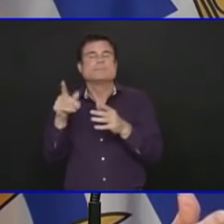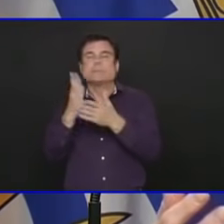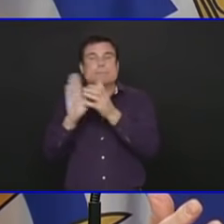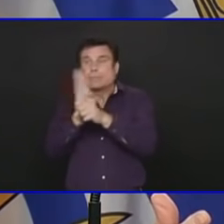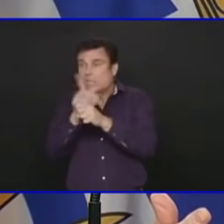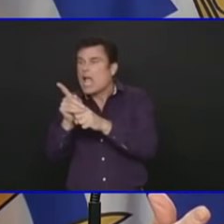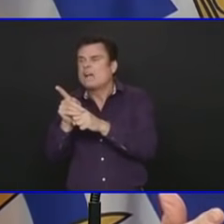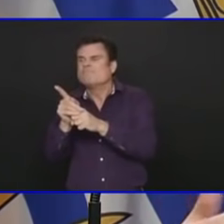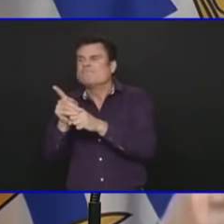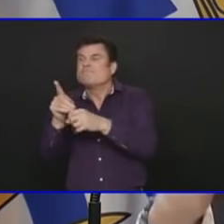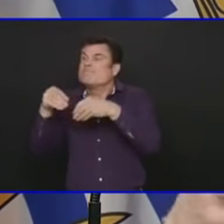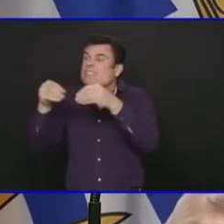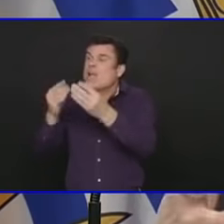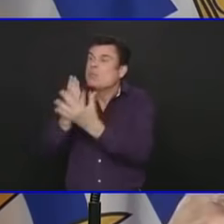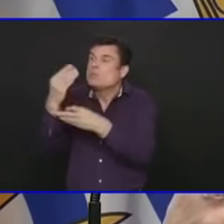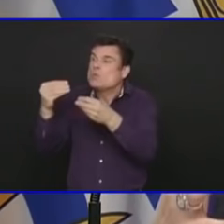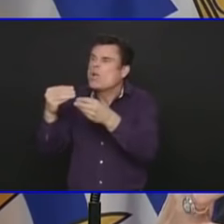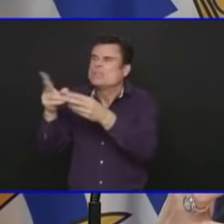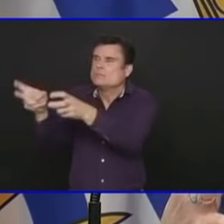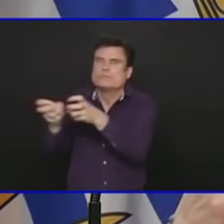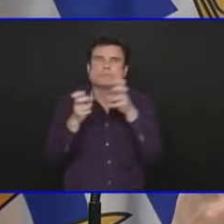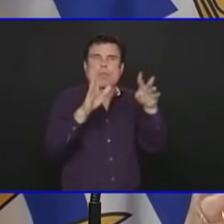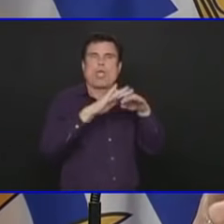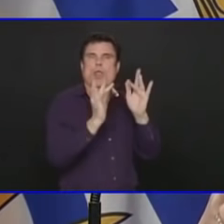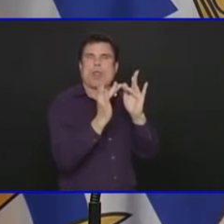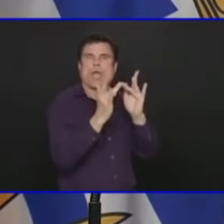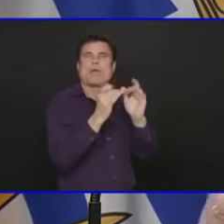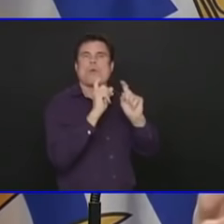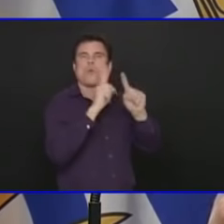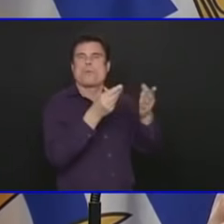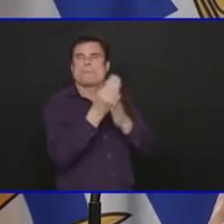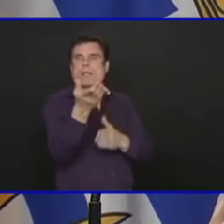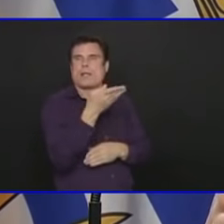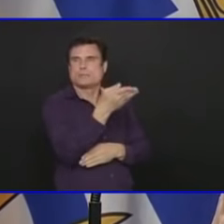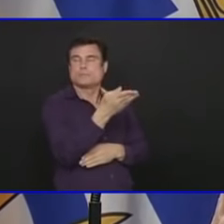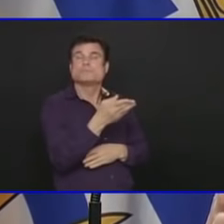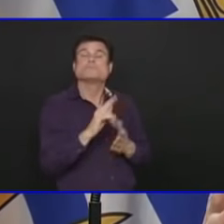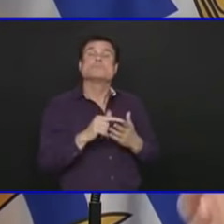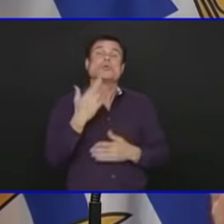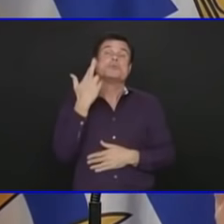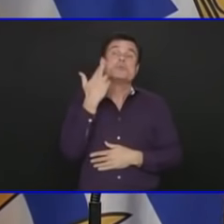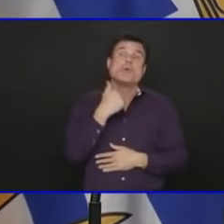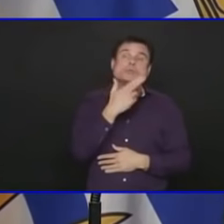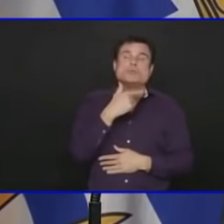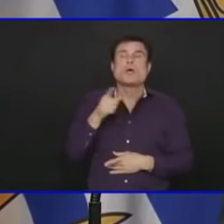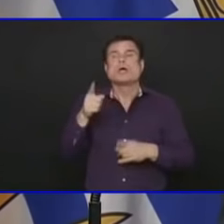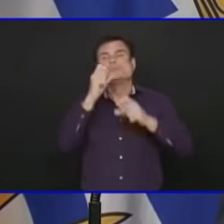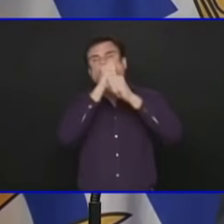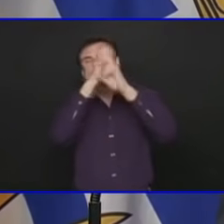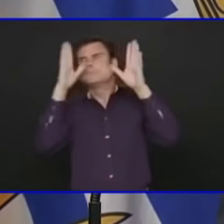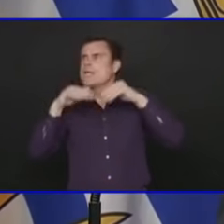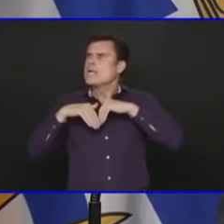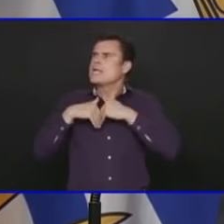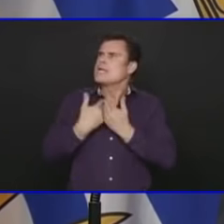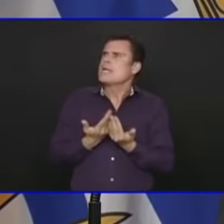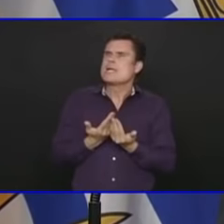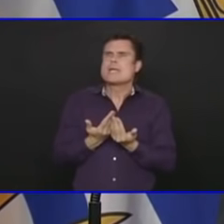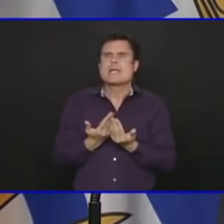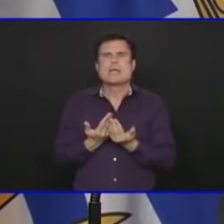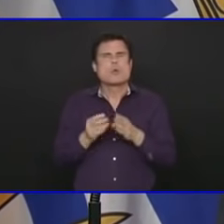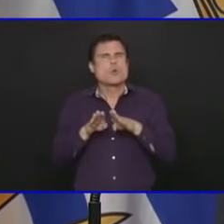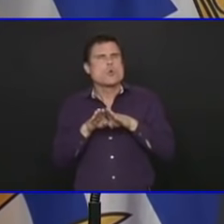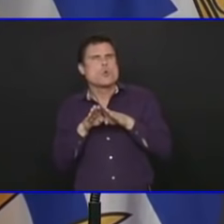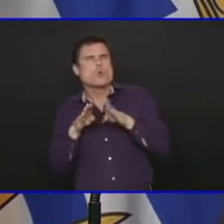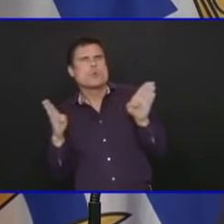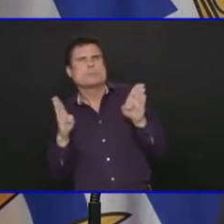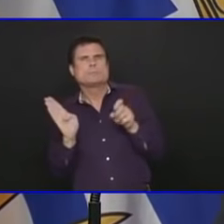on restaurants and pubs within that framework of understanding how we can have increased but safer interactions over